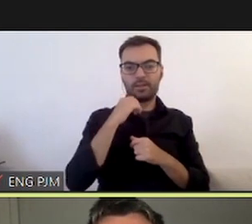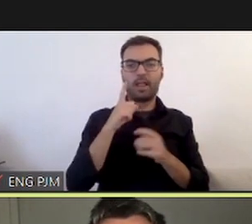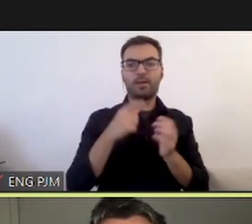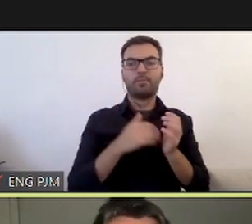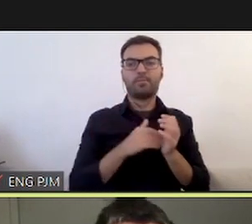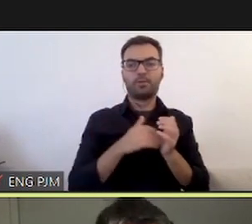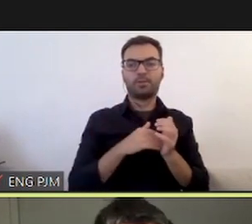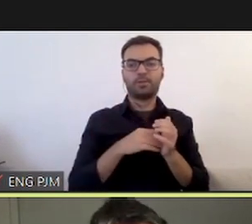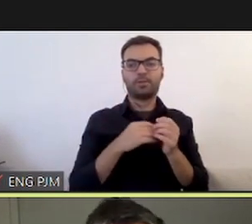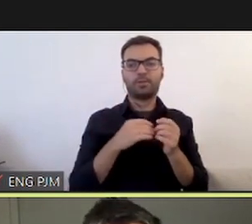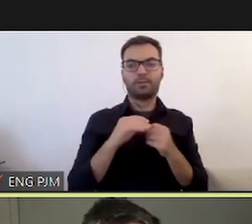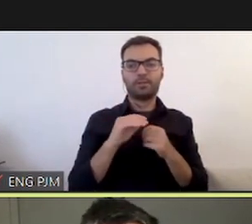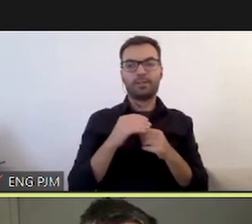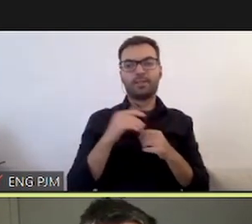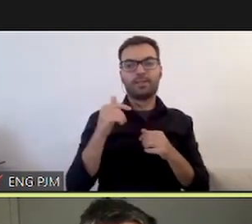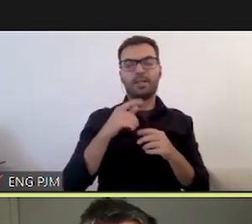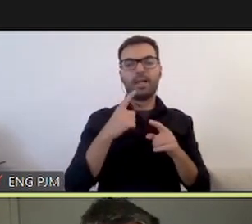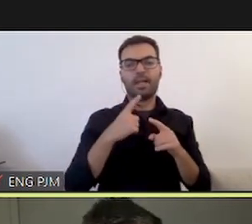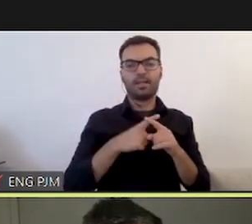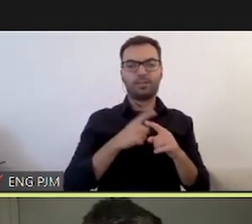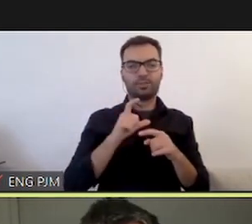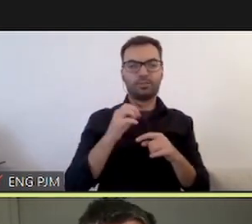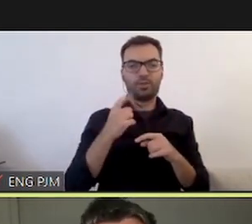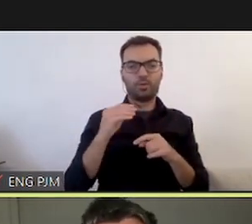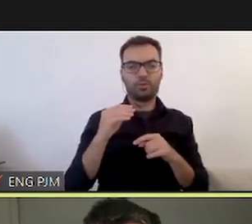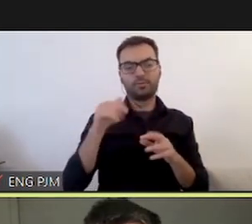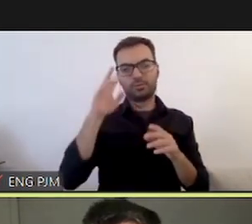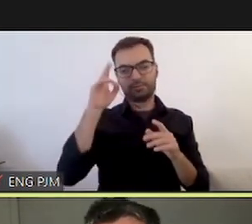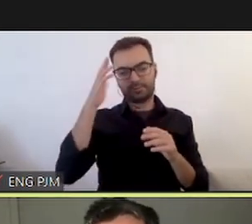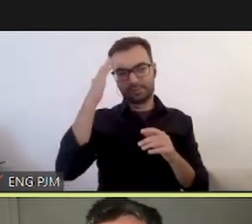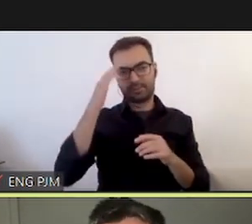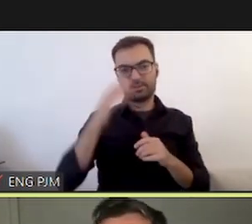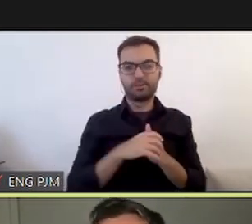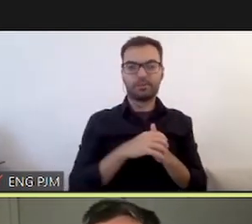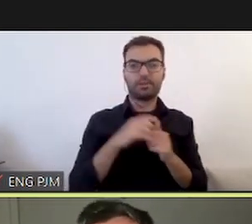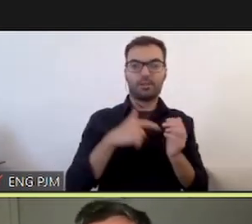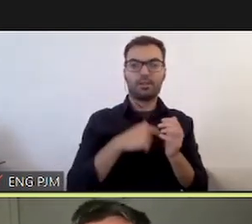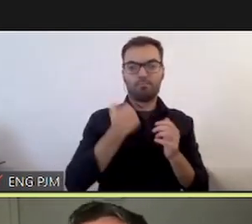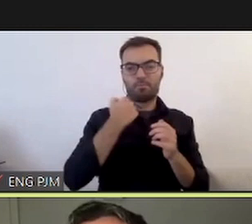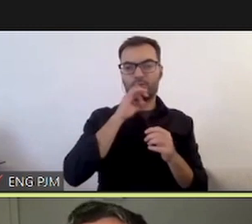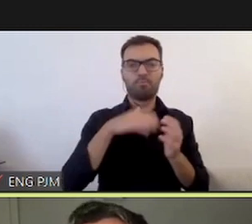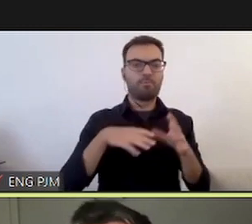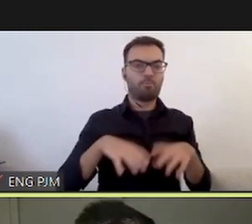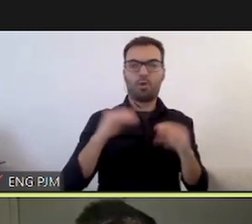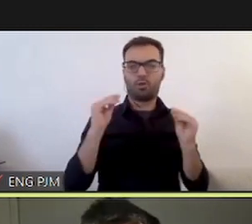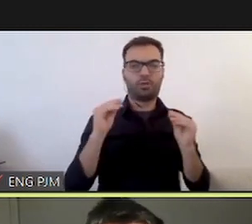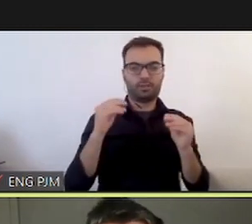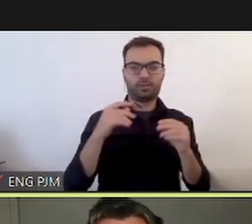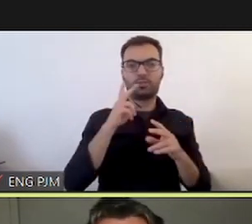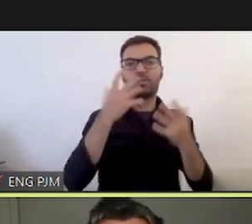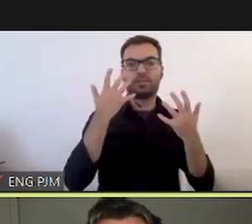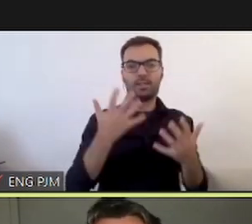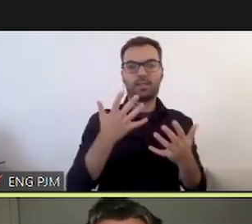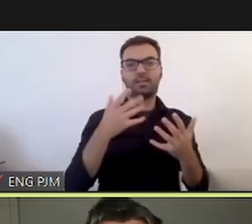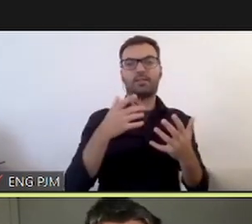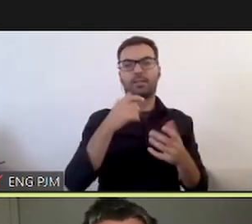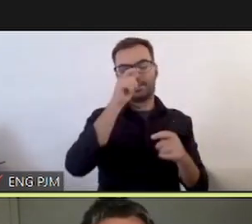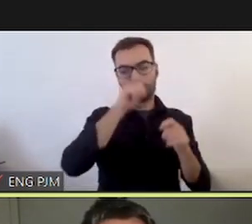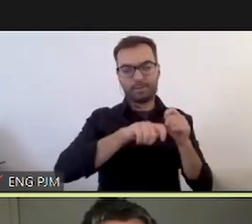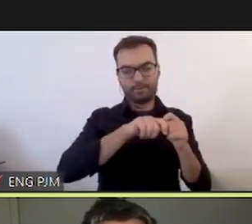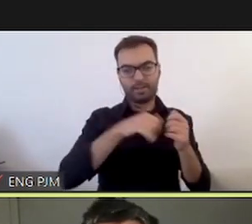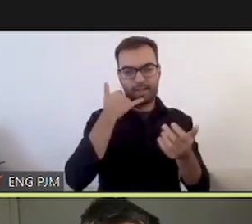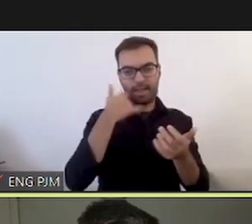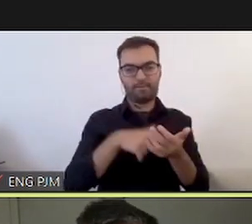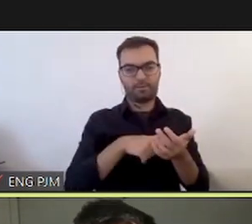require a little bit Xcode perspective. But this is a really good starting point for the people who want to run the